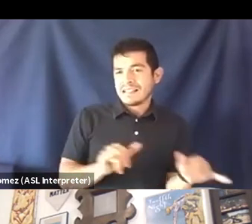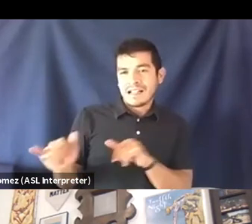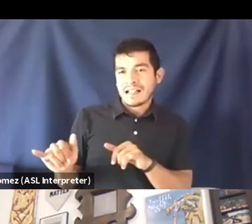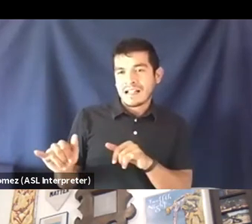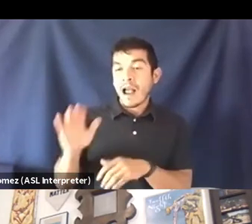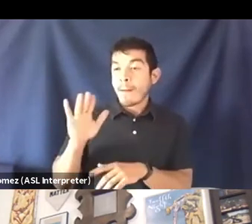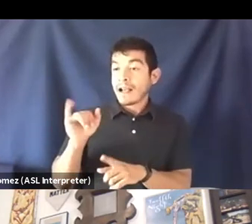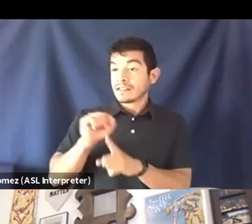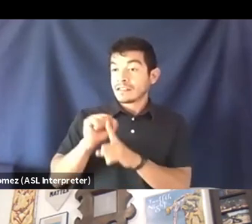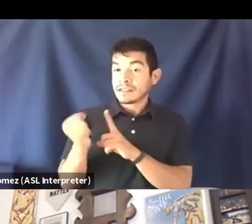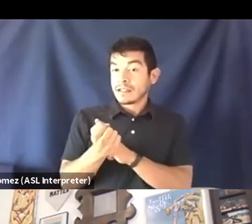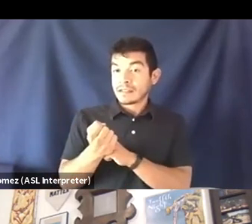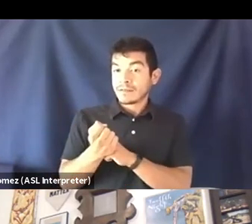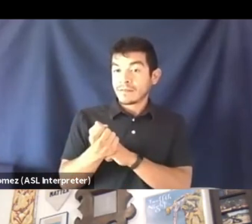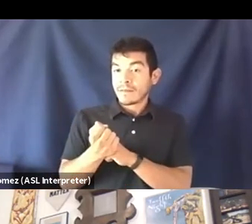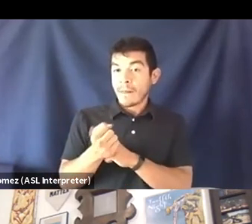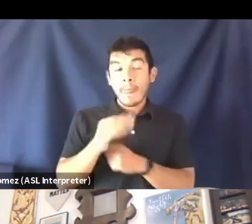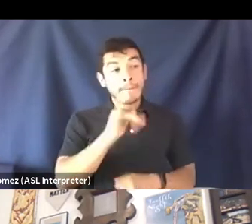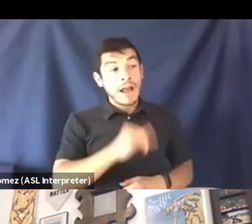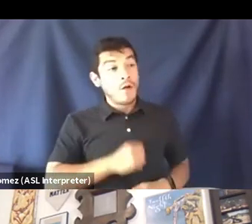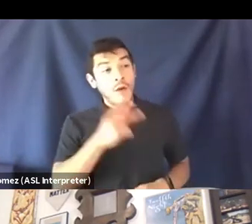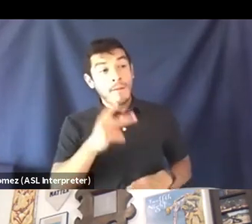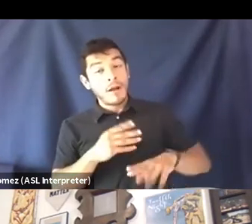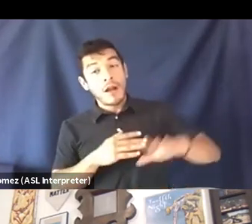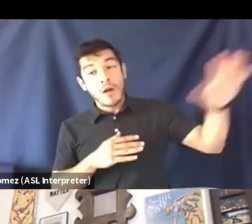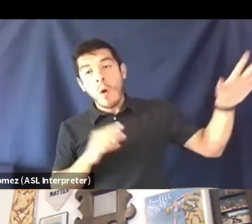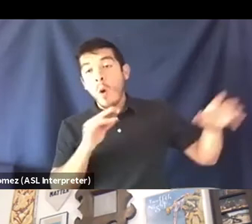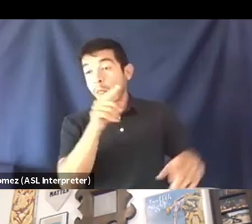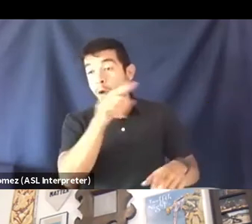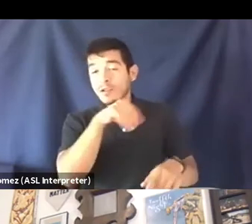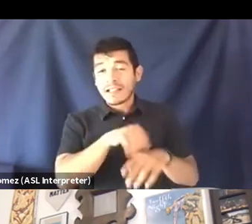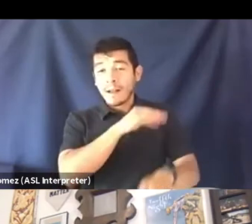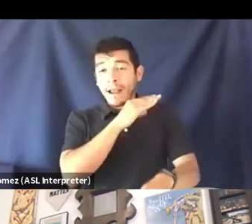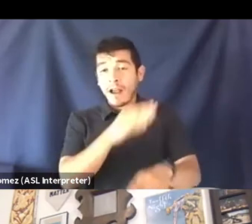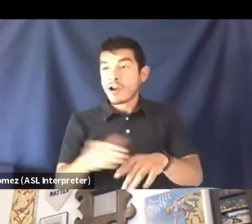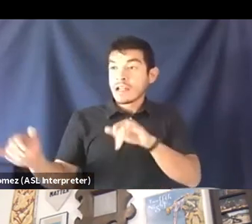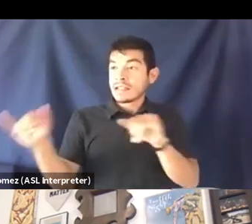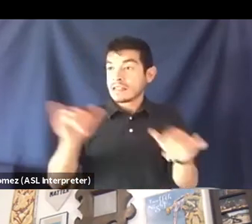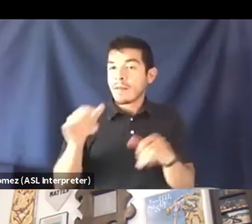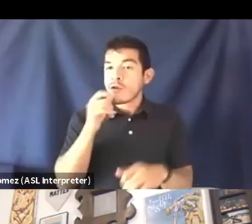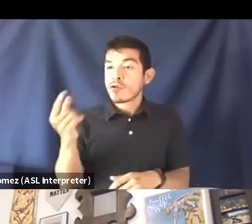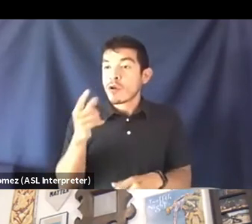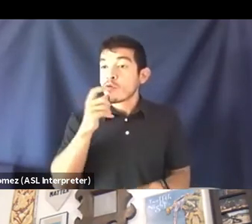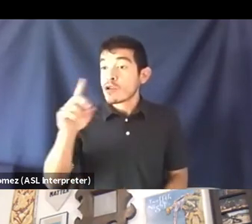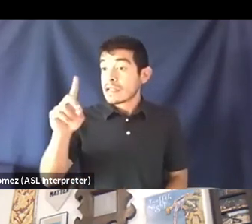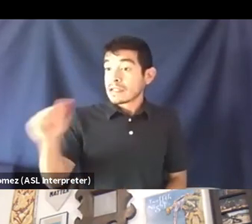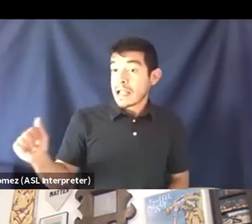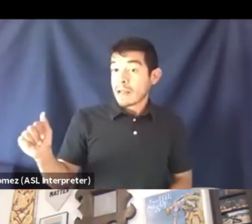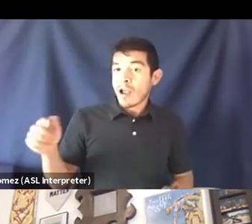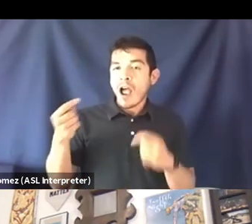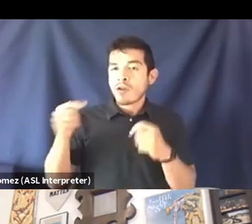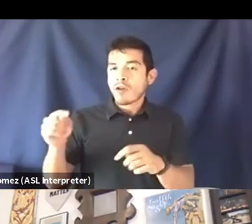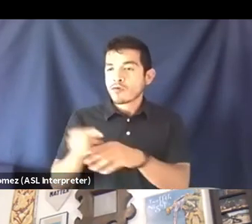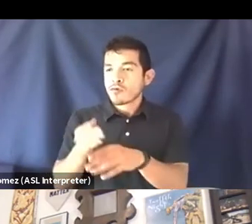by society and by, like you said, white supremacy and those that are in power, the same as somebody who is disabled and trying to cross the